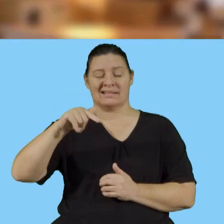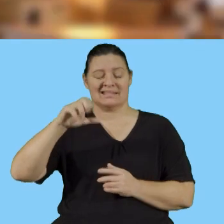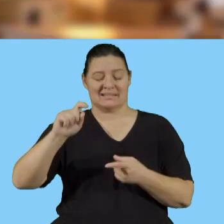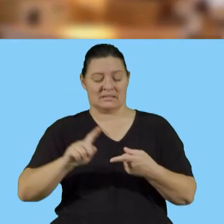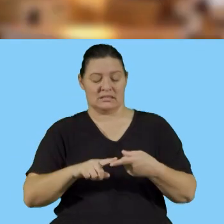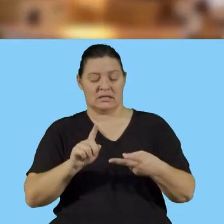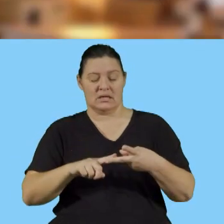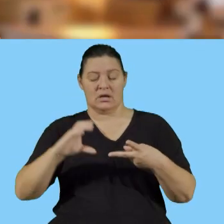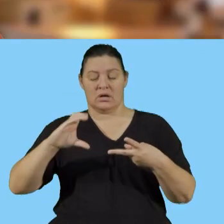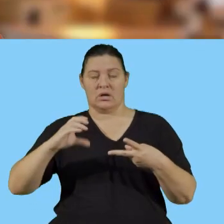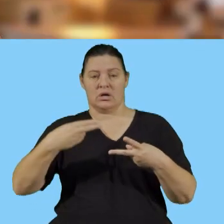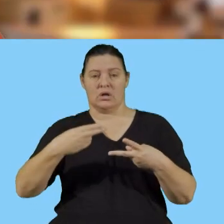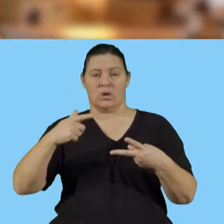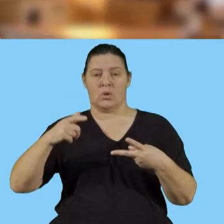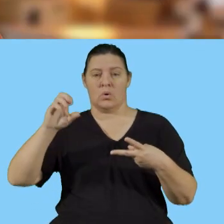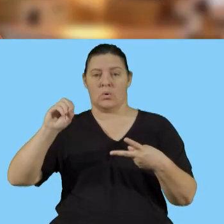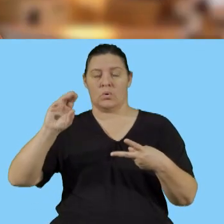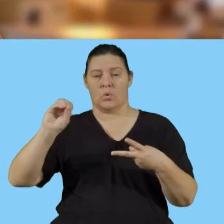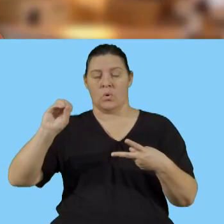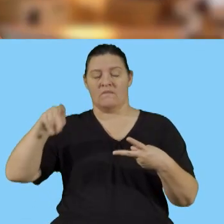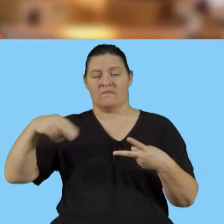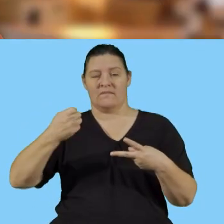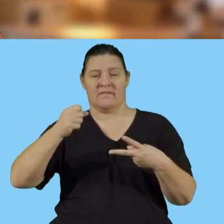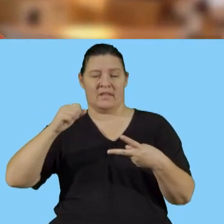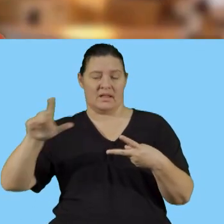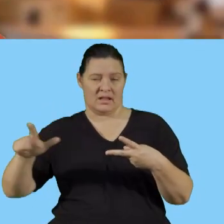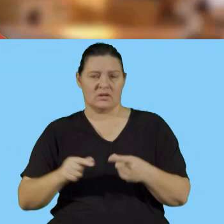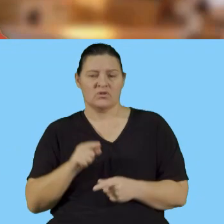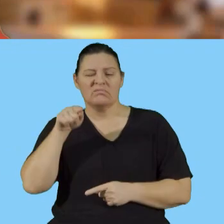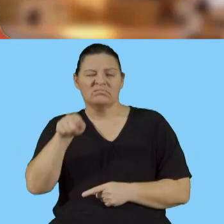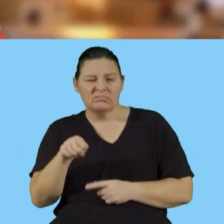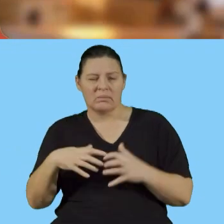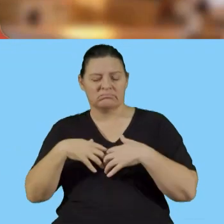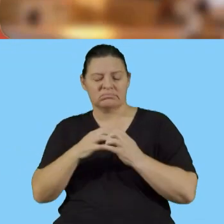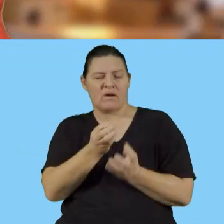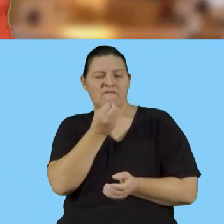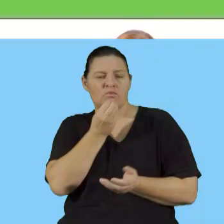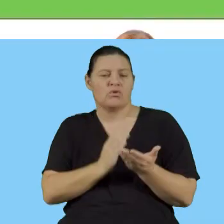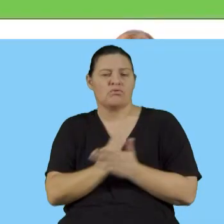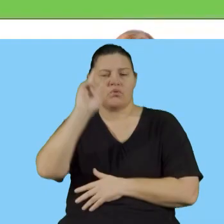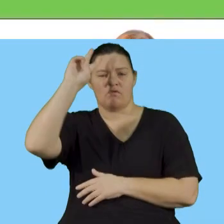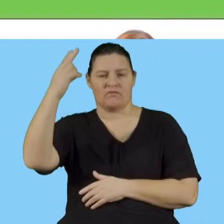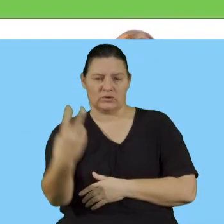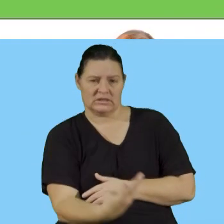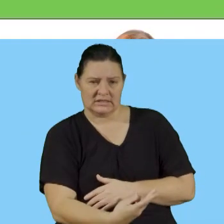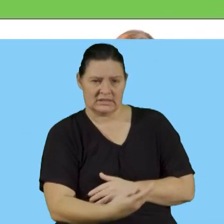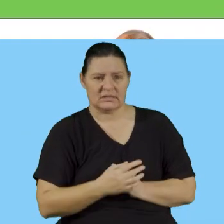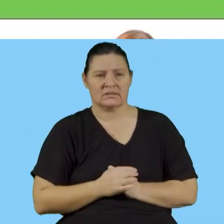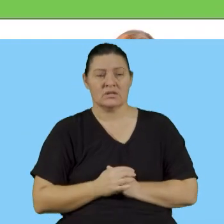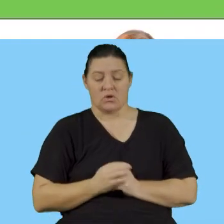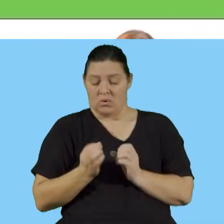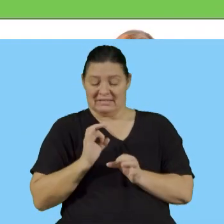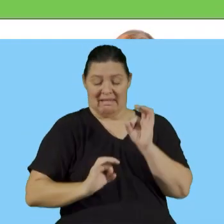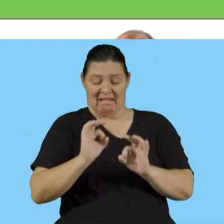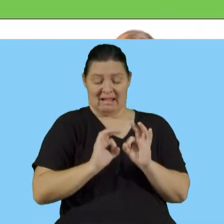more detail as to how these things are used in making the food during photosynthesis. So in the cells of green